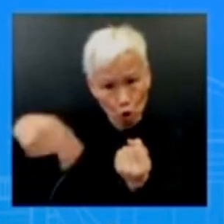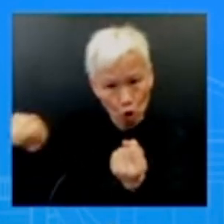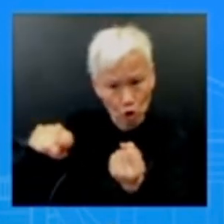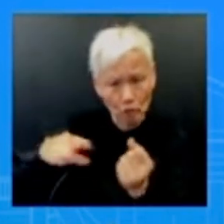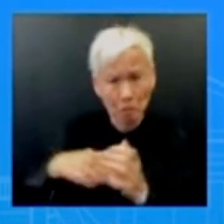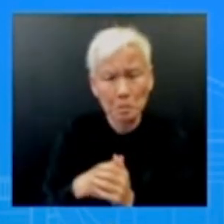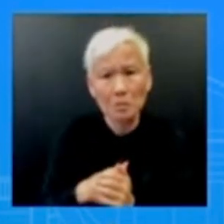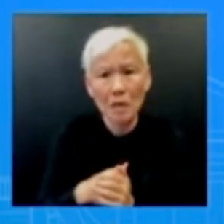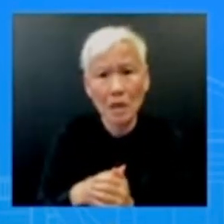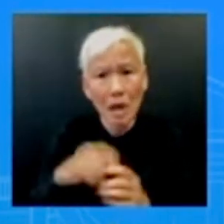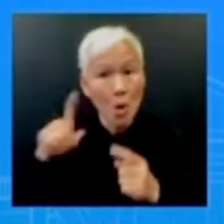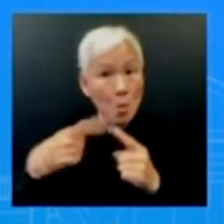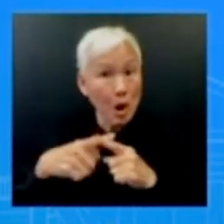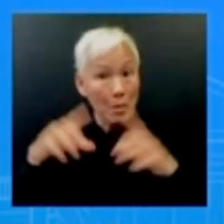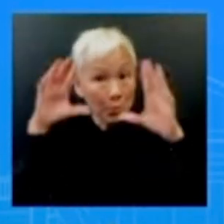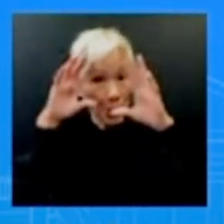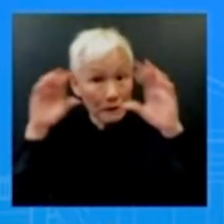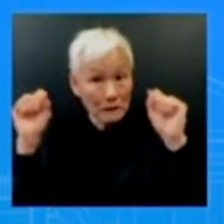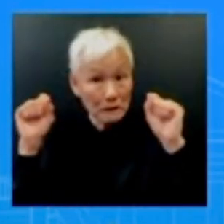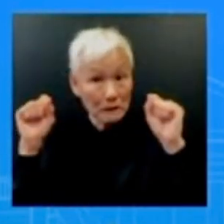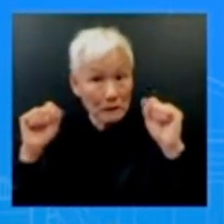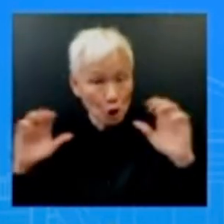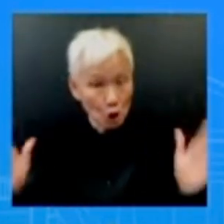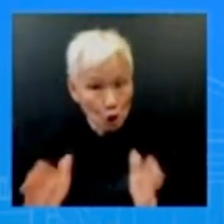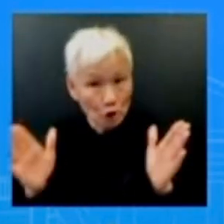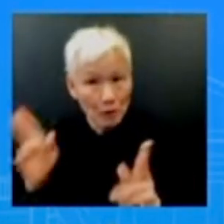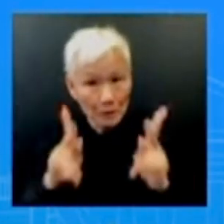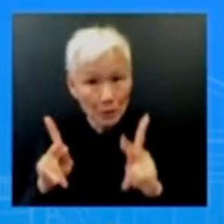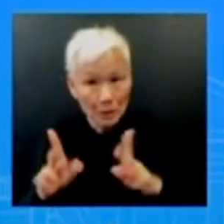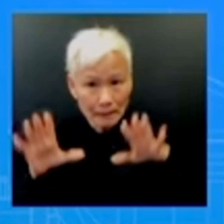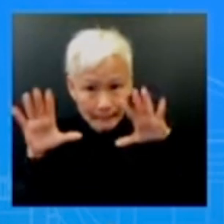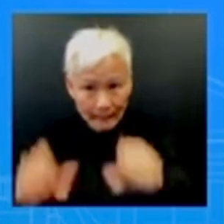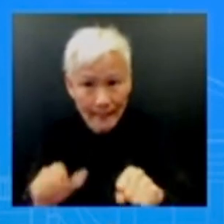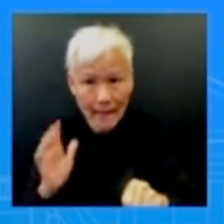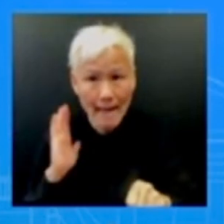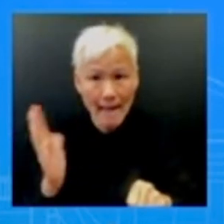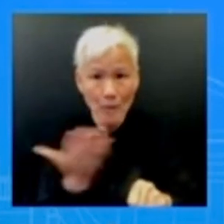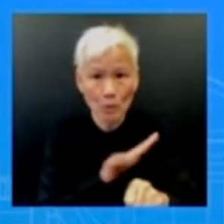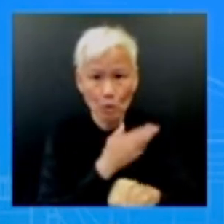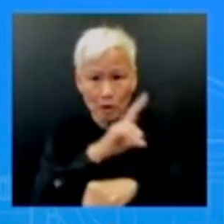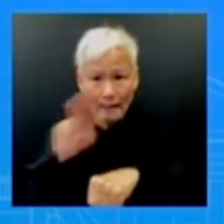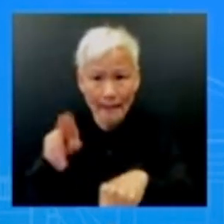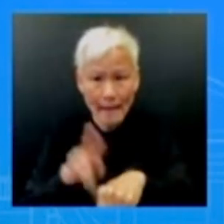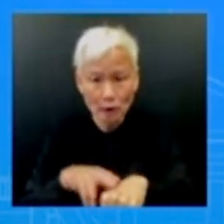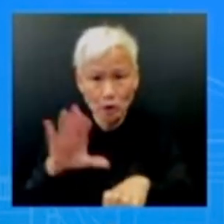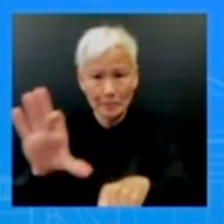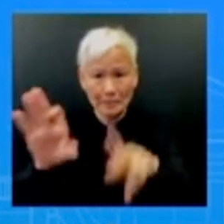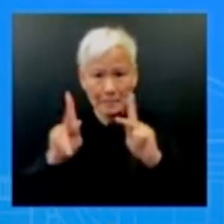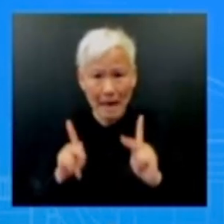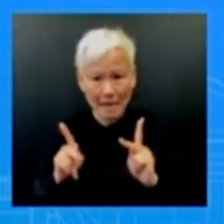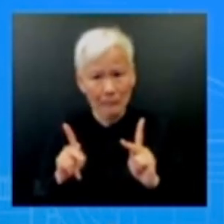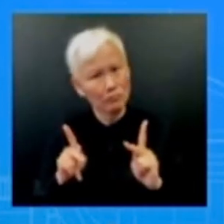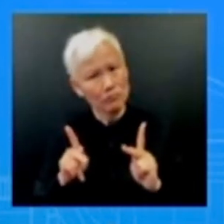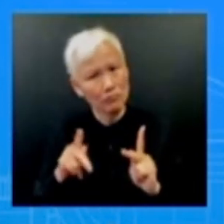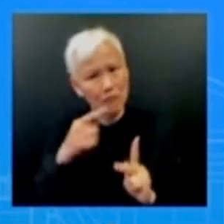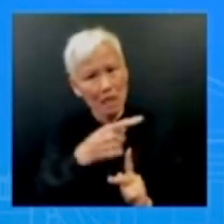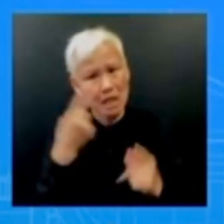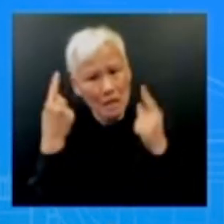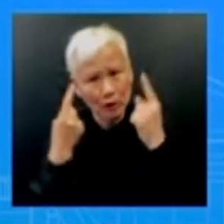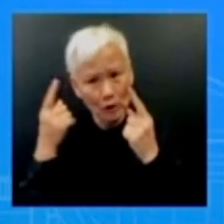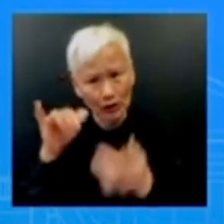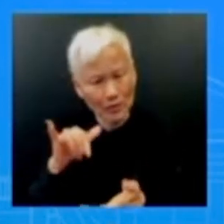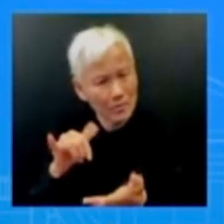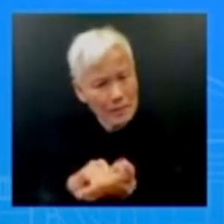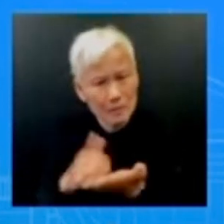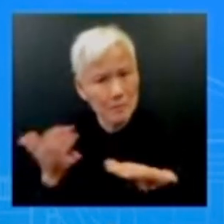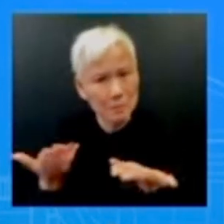his supporters to take our nation back, are you concerned and worried as an administration about the threat of violence? So look, we